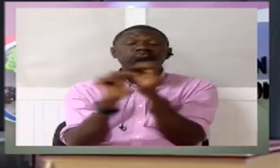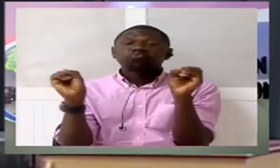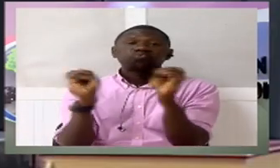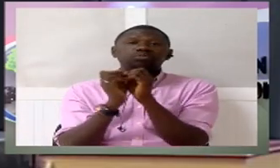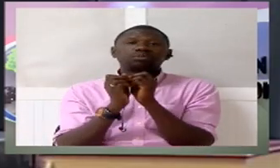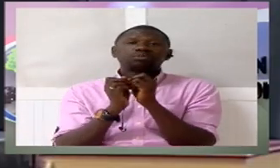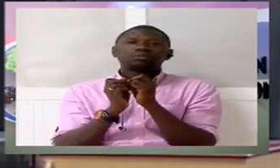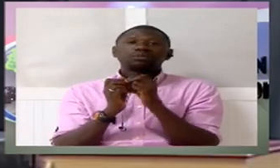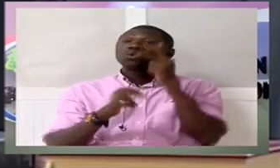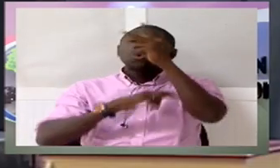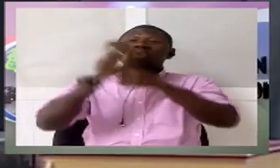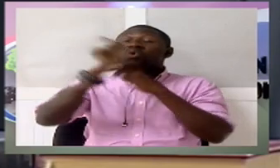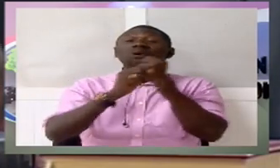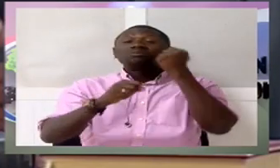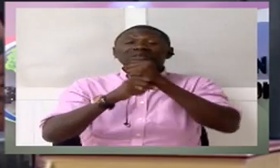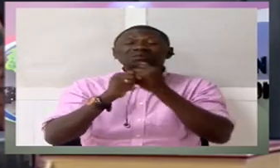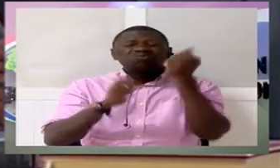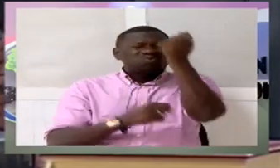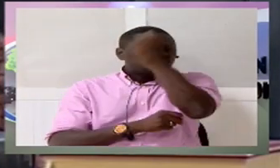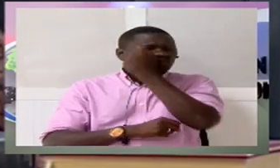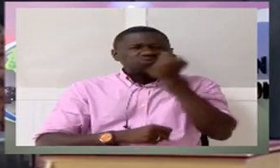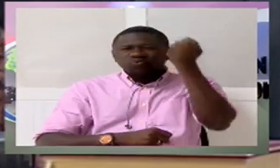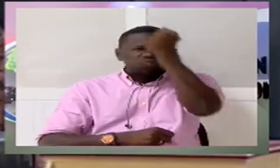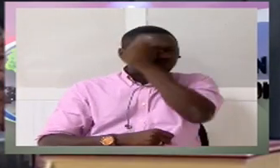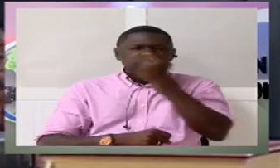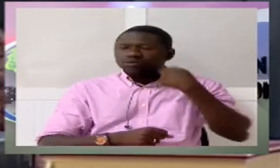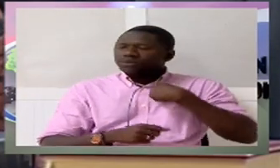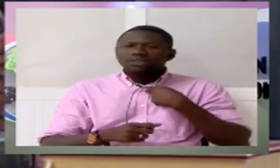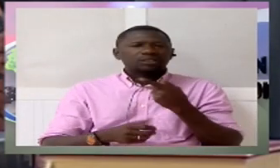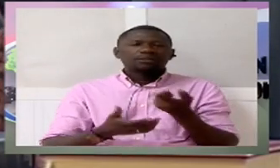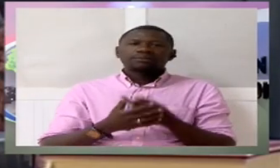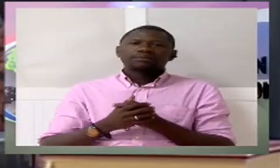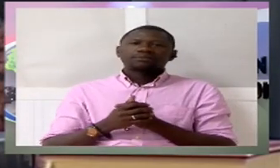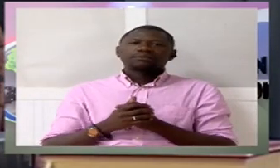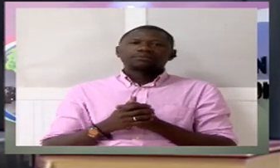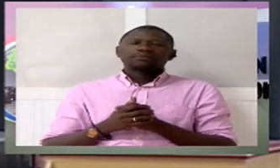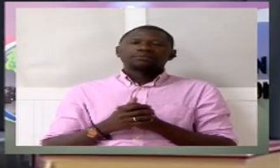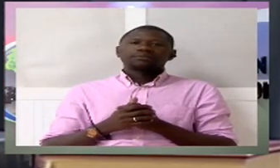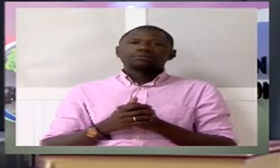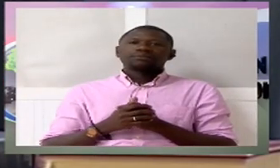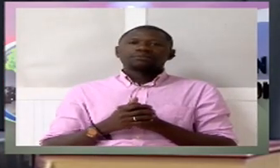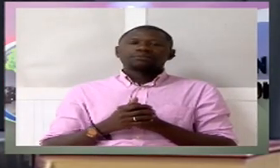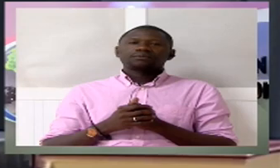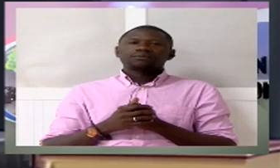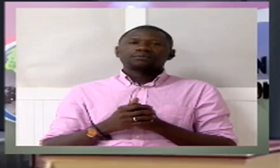tears. The whole world was black for me at that moment.